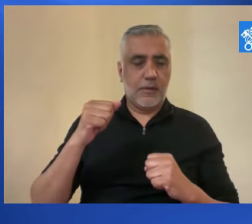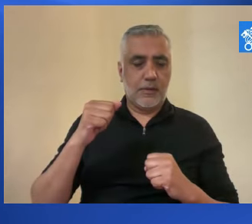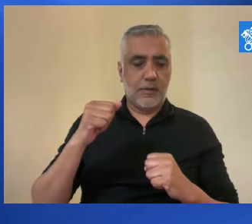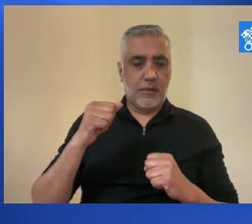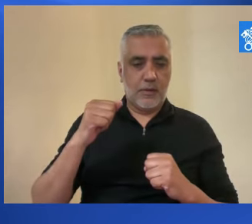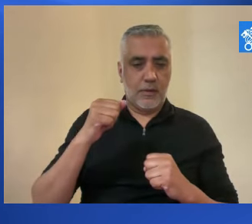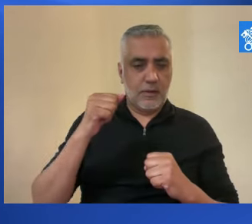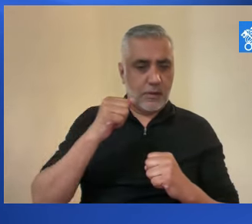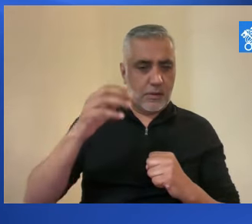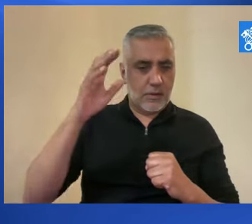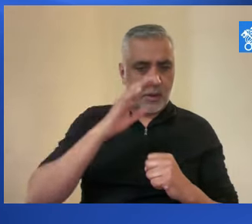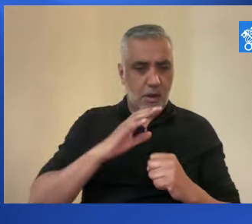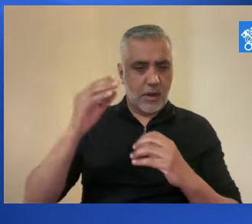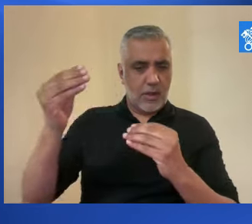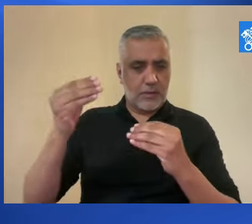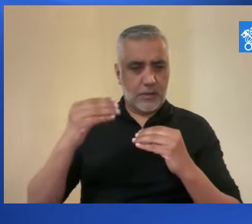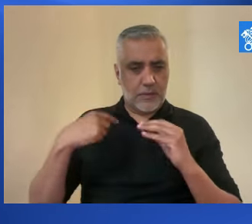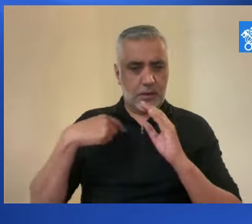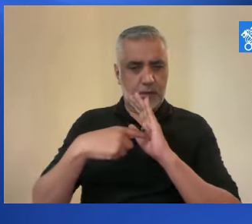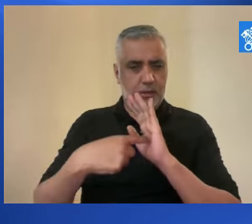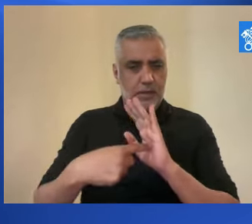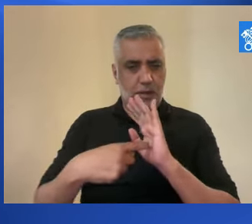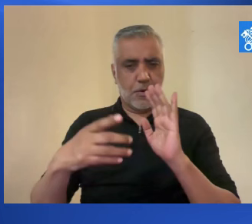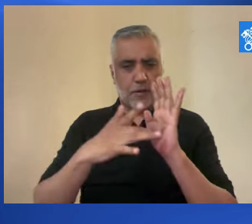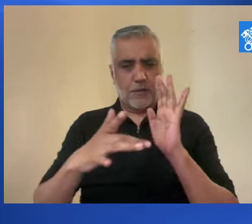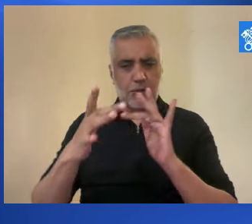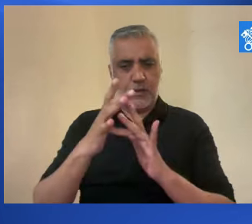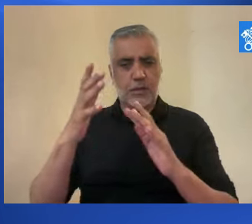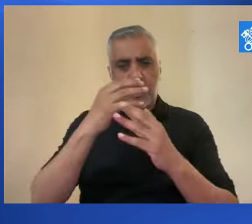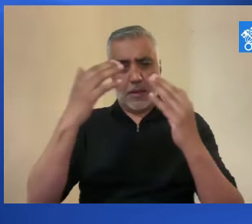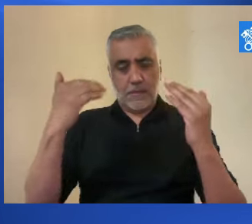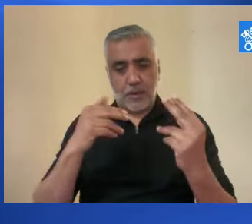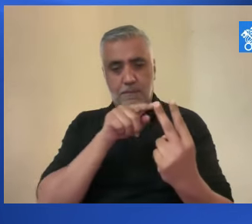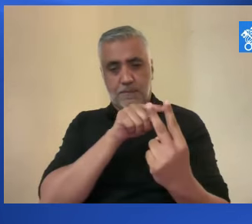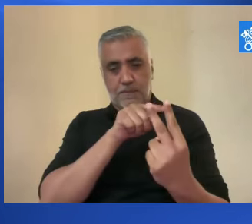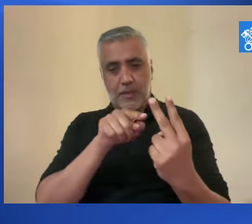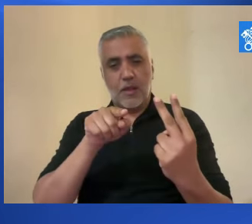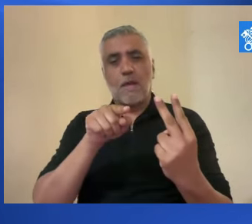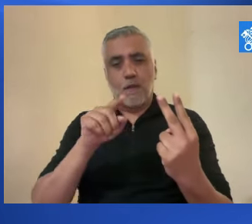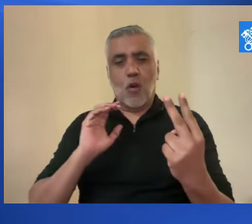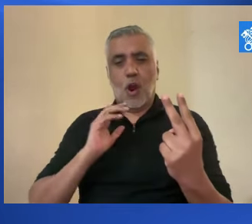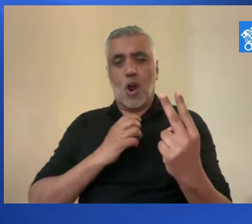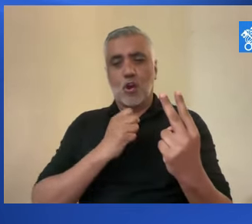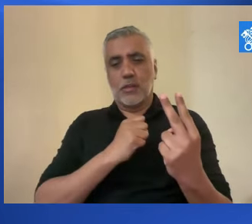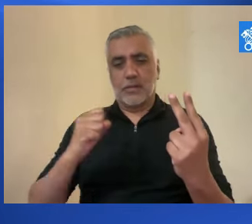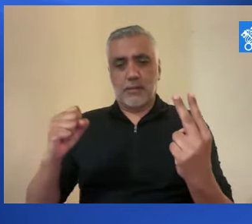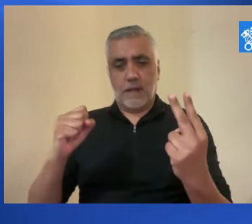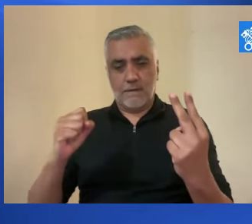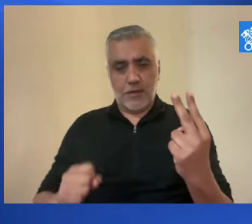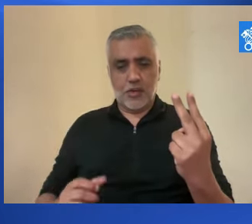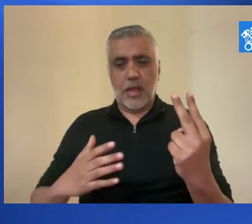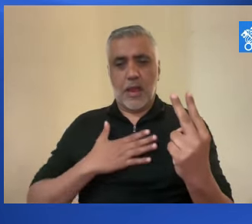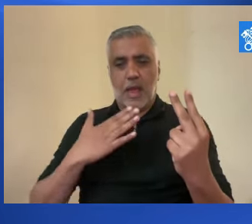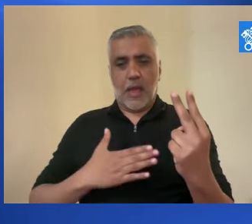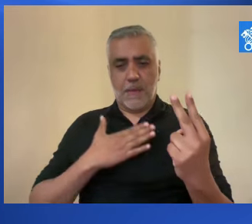God has given us an example of this in Jesus and in Mary for our salvation and happiness. And